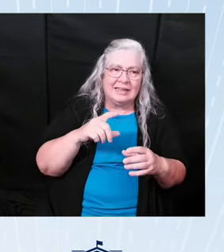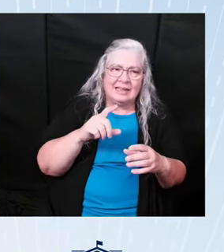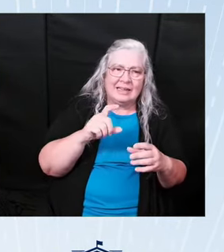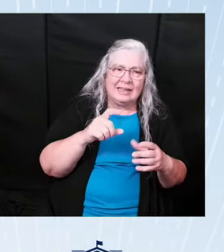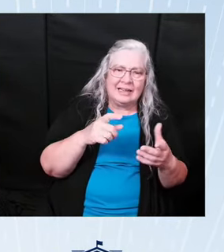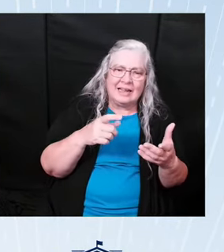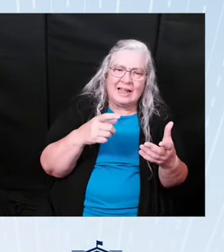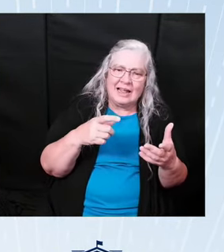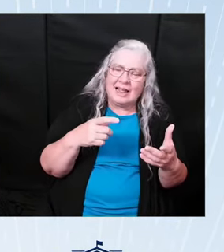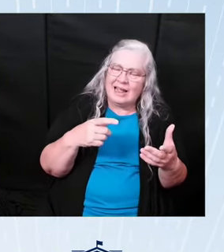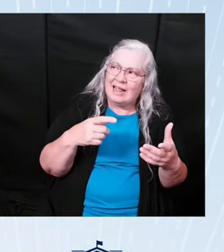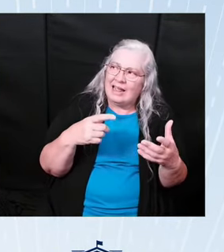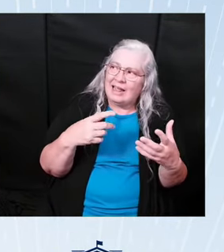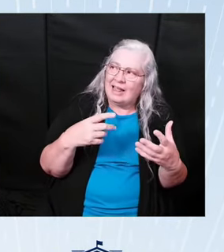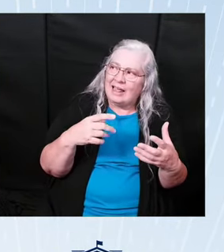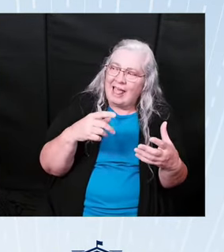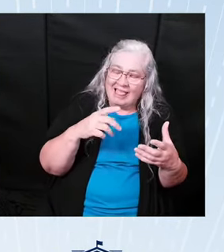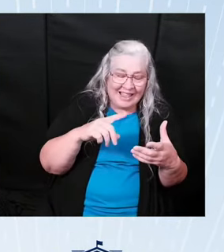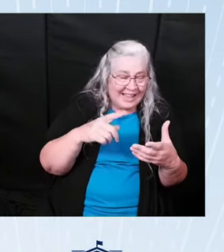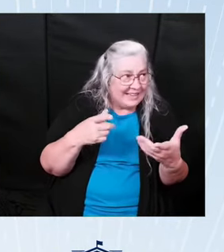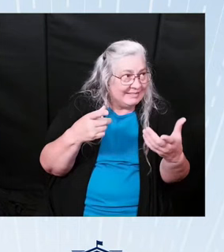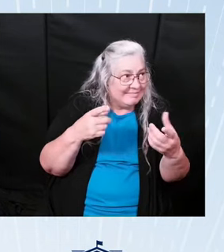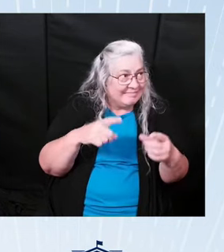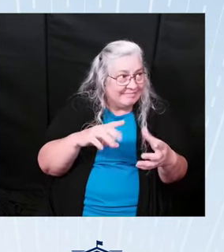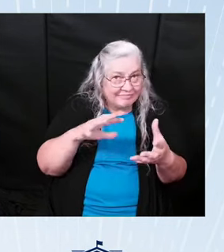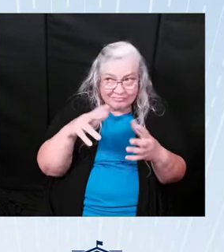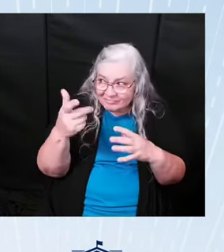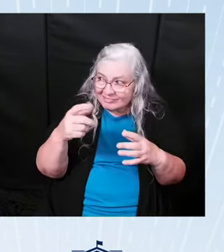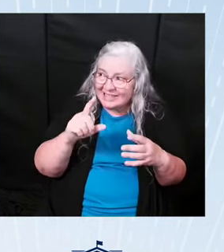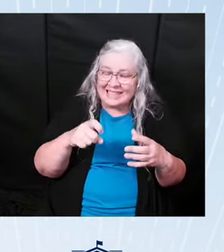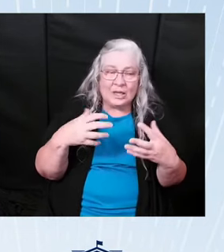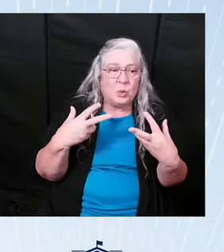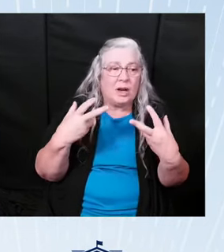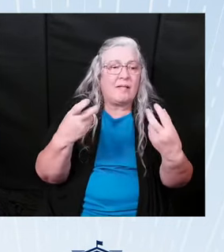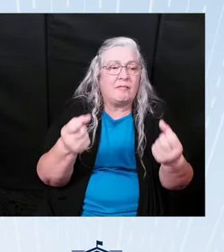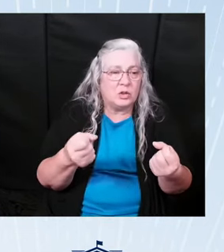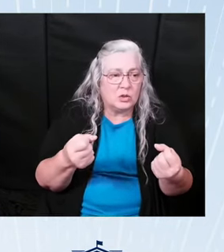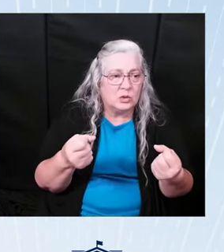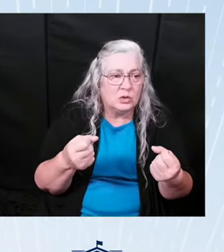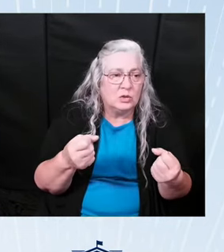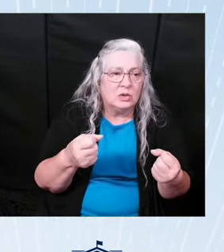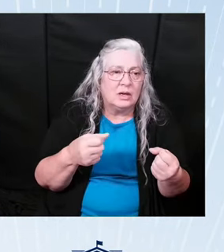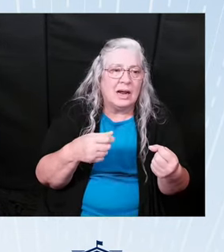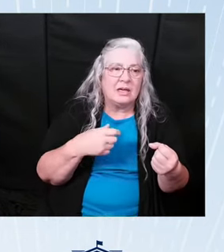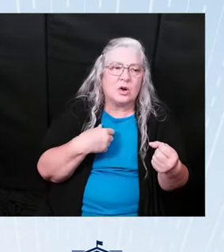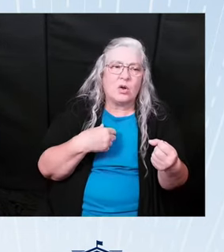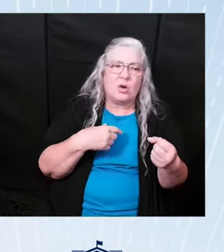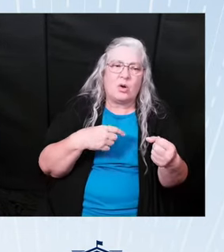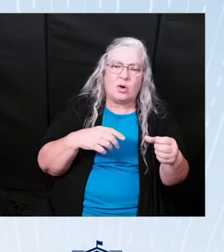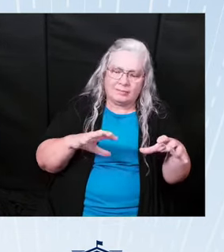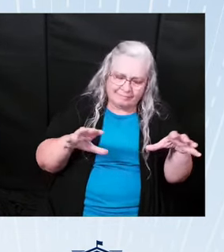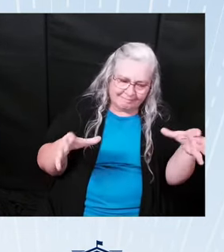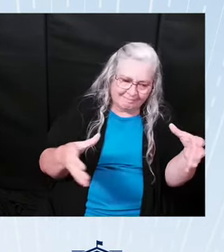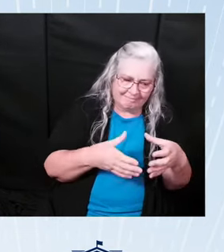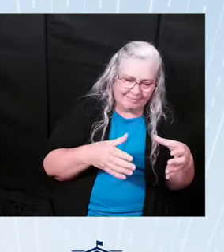in climate action for communities who are already disproportionately burdened by the impacts of climate